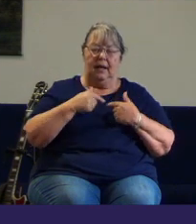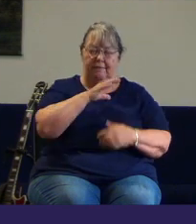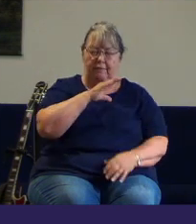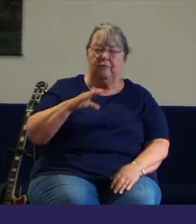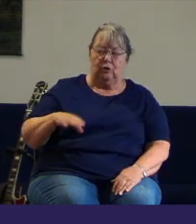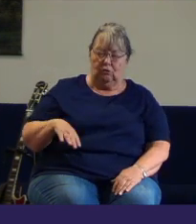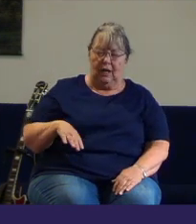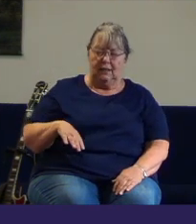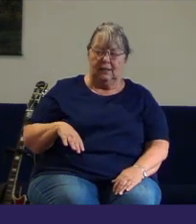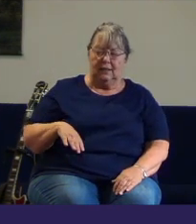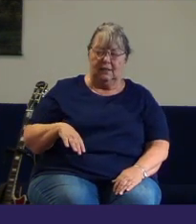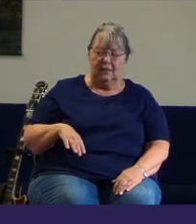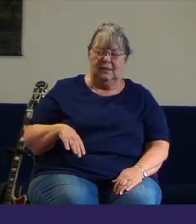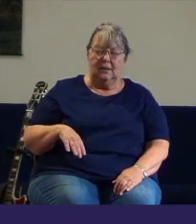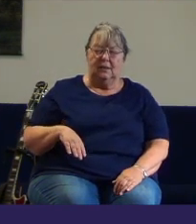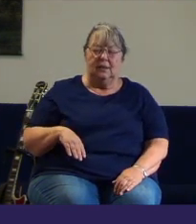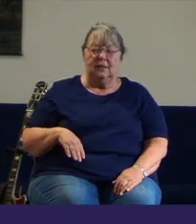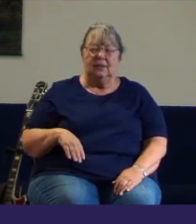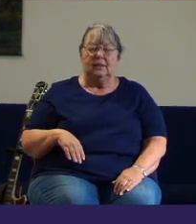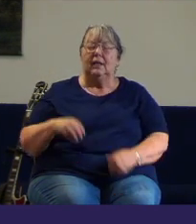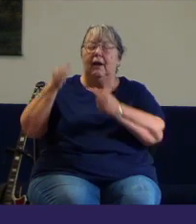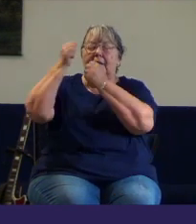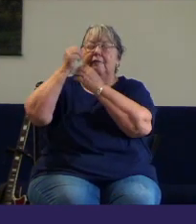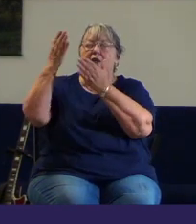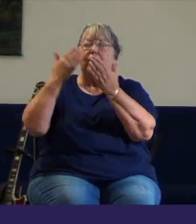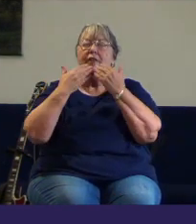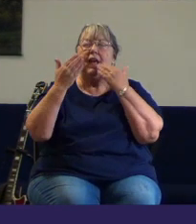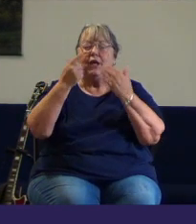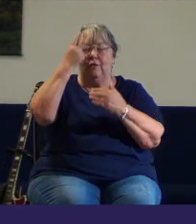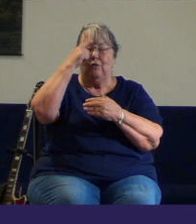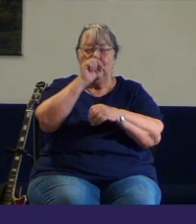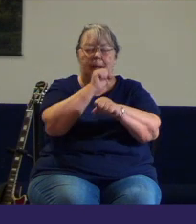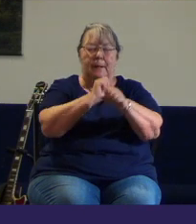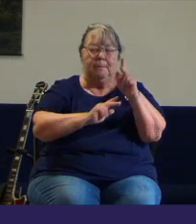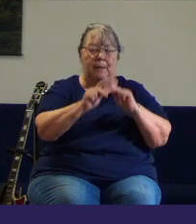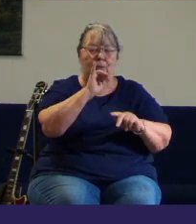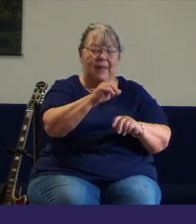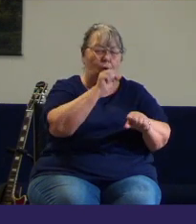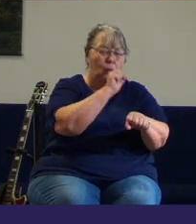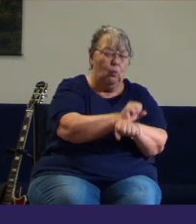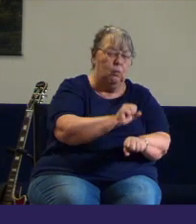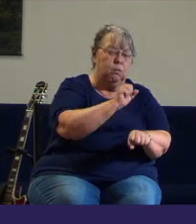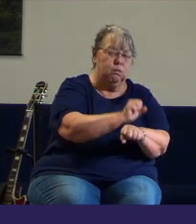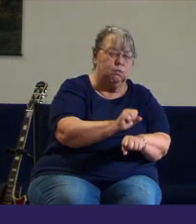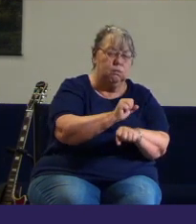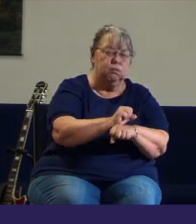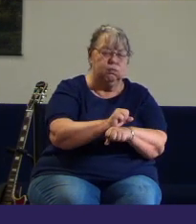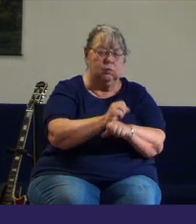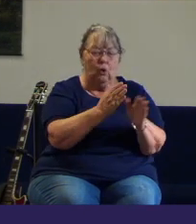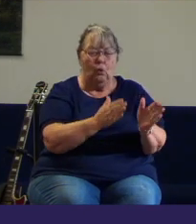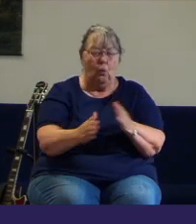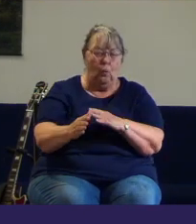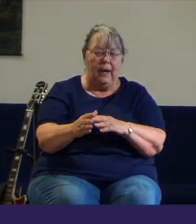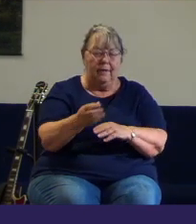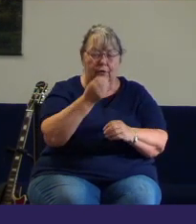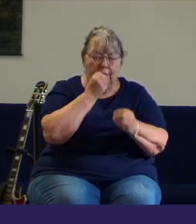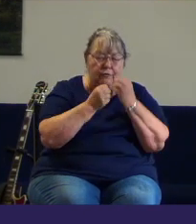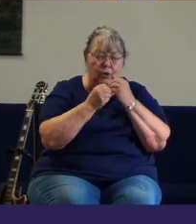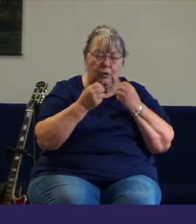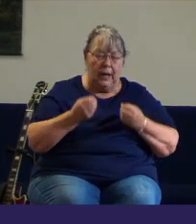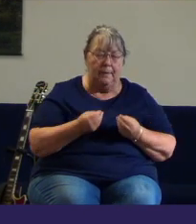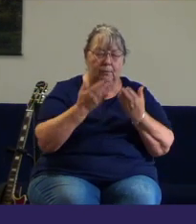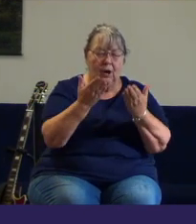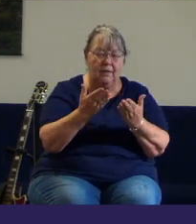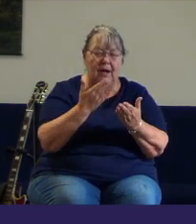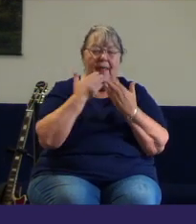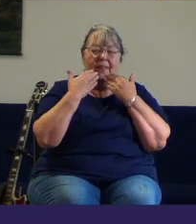that. Father, thank You for those that have worked so hard to prepare this food. Thank You for providing it. Thank You for those who are celebrating